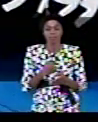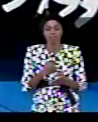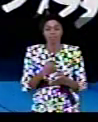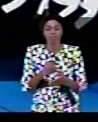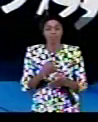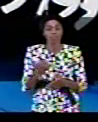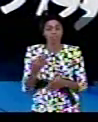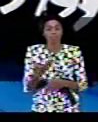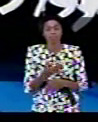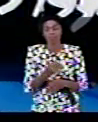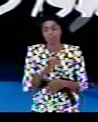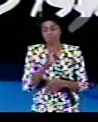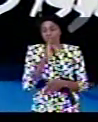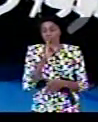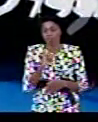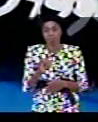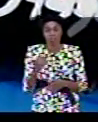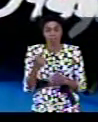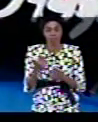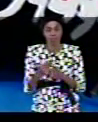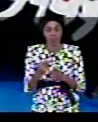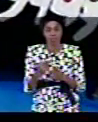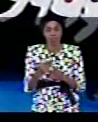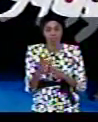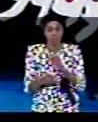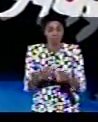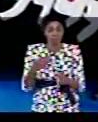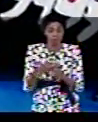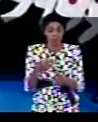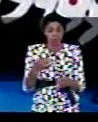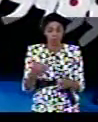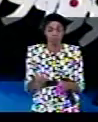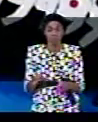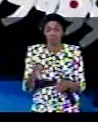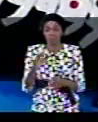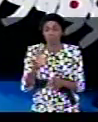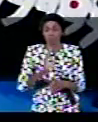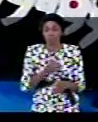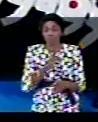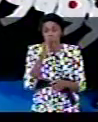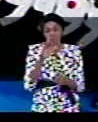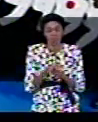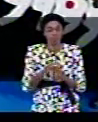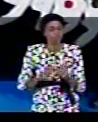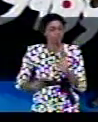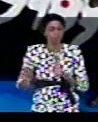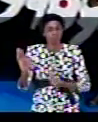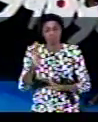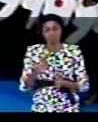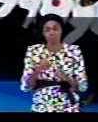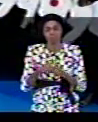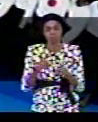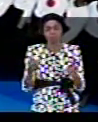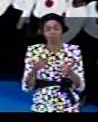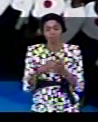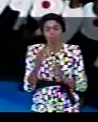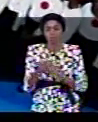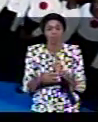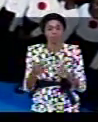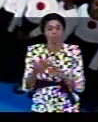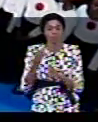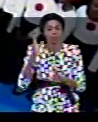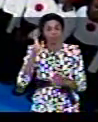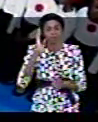This old world of us is full of troubles, but this world